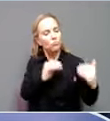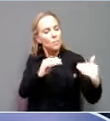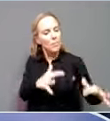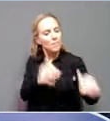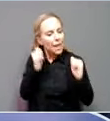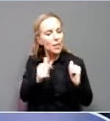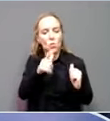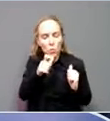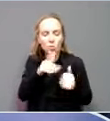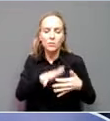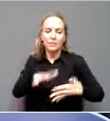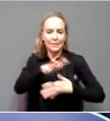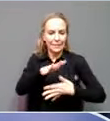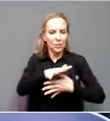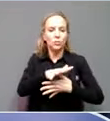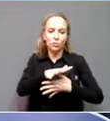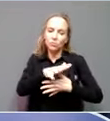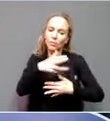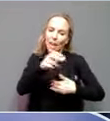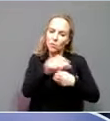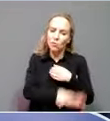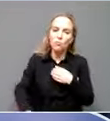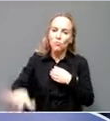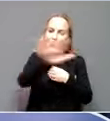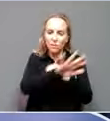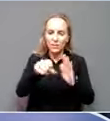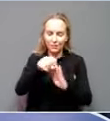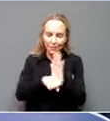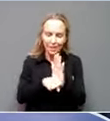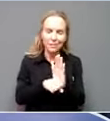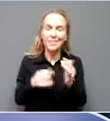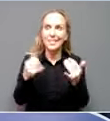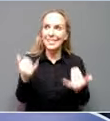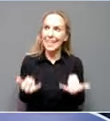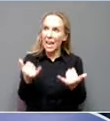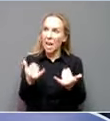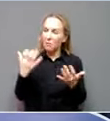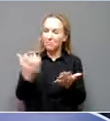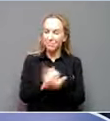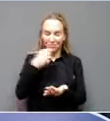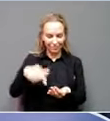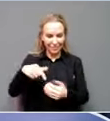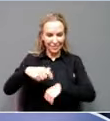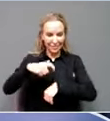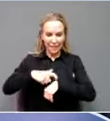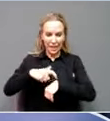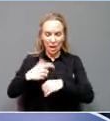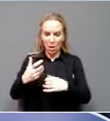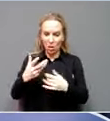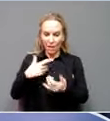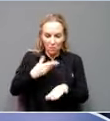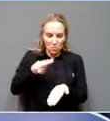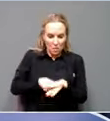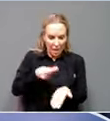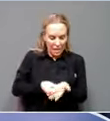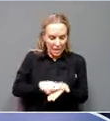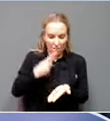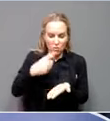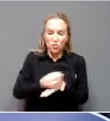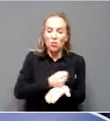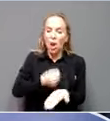the state. Right now, we are at this unique point in time where there are more scholarship dollars than ever